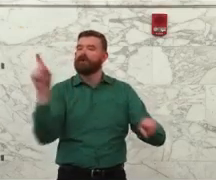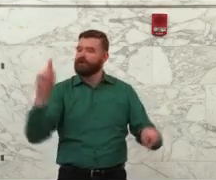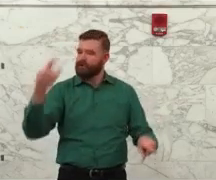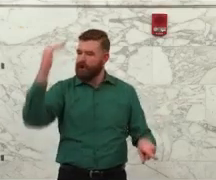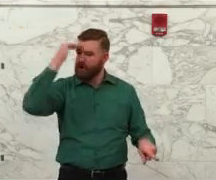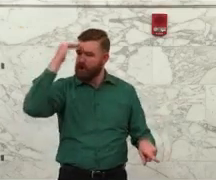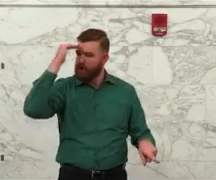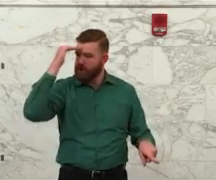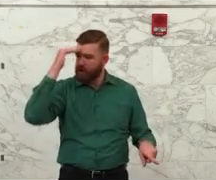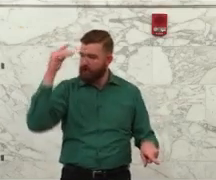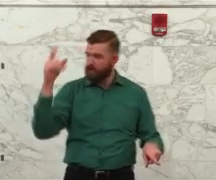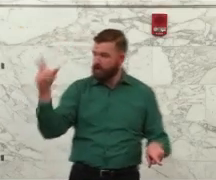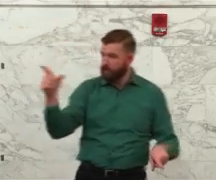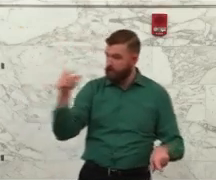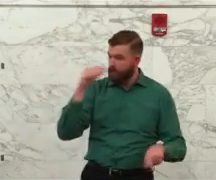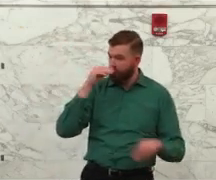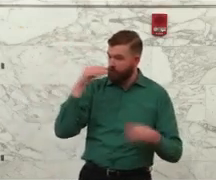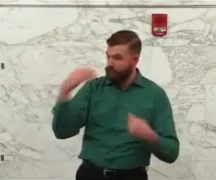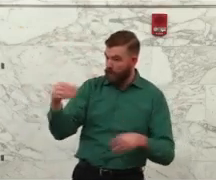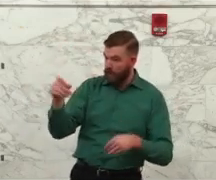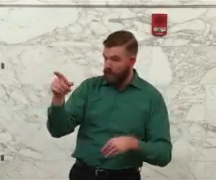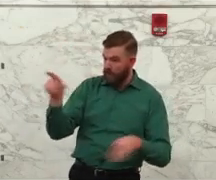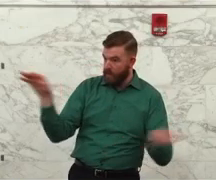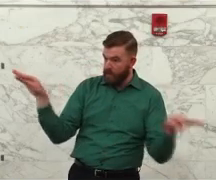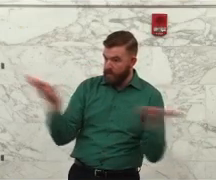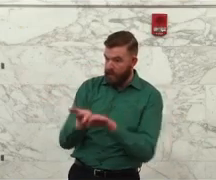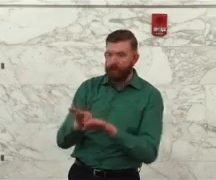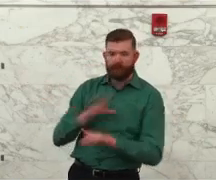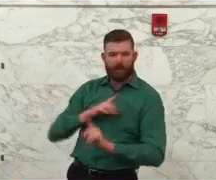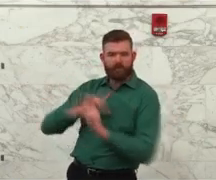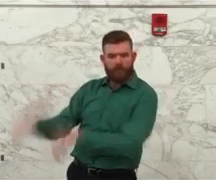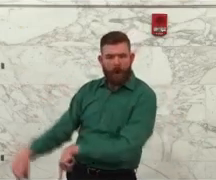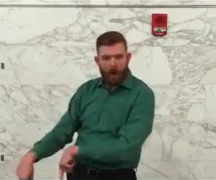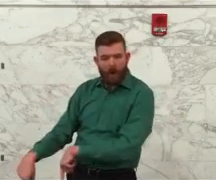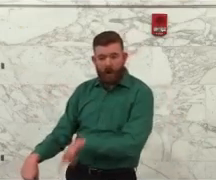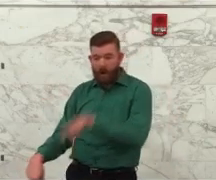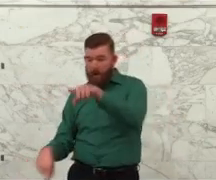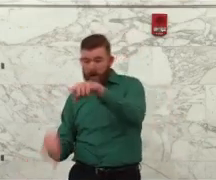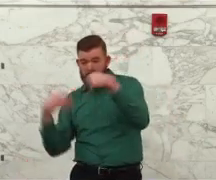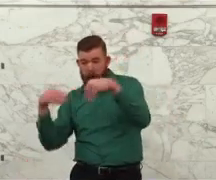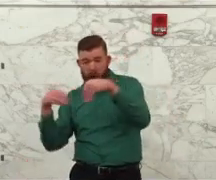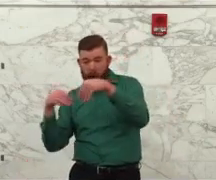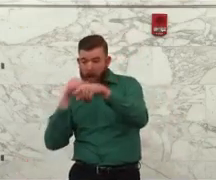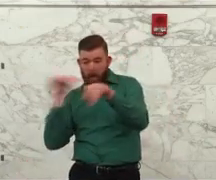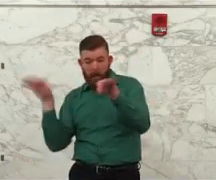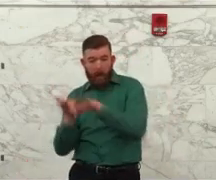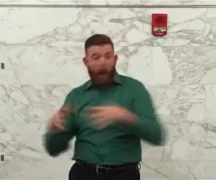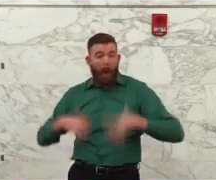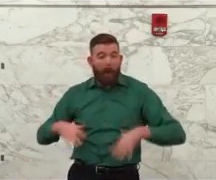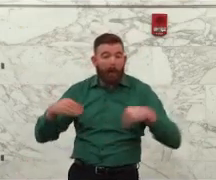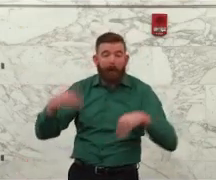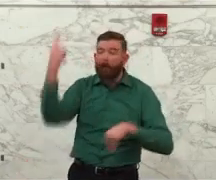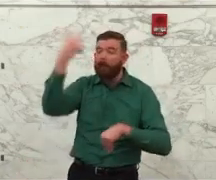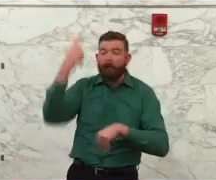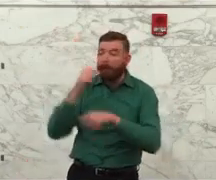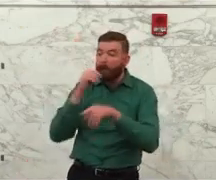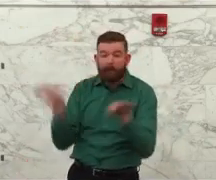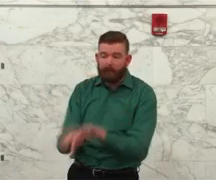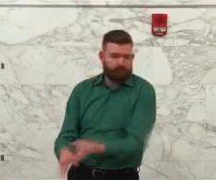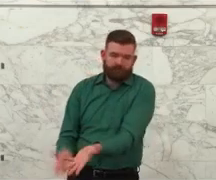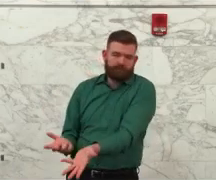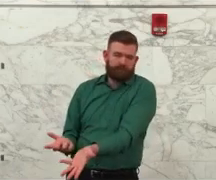we mean it. And furthermore, if you are a business that is non-retail, we expect you